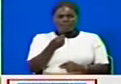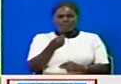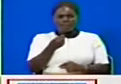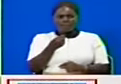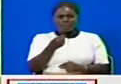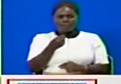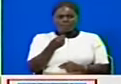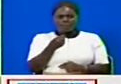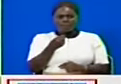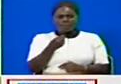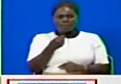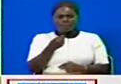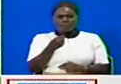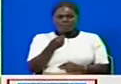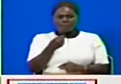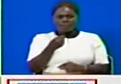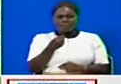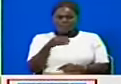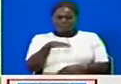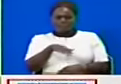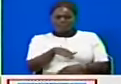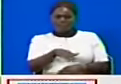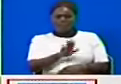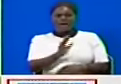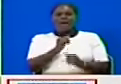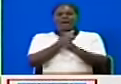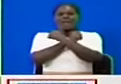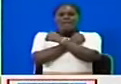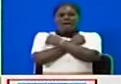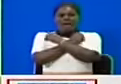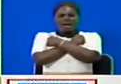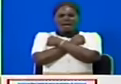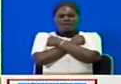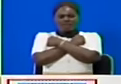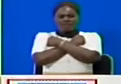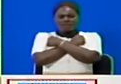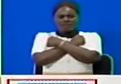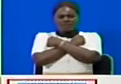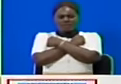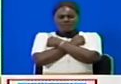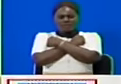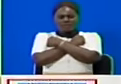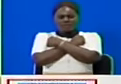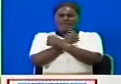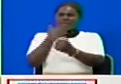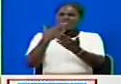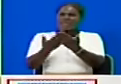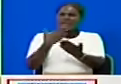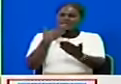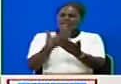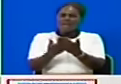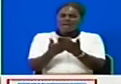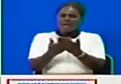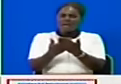that campaign. Okay, he was actually loved. Niye ya kupendwa bure. Na nashukuru sana watu wa